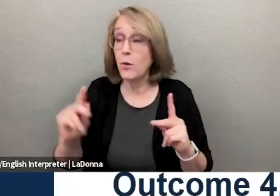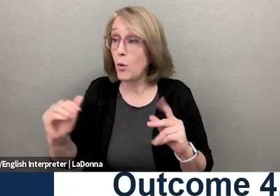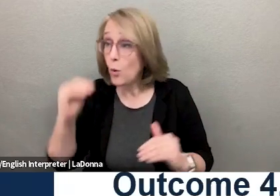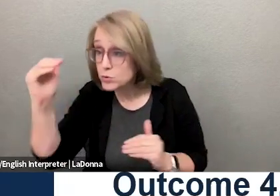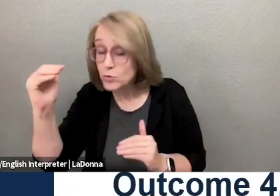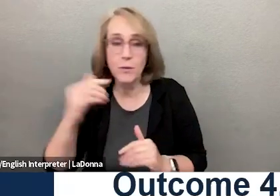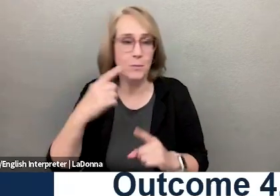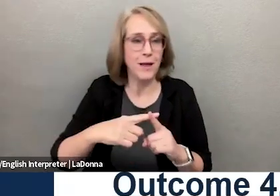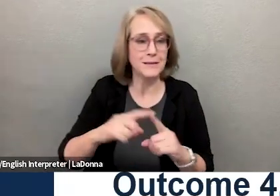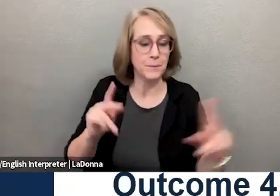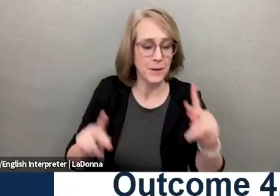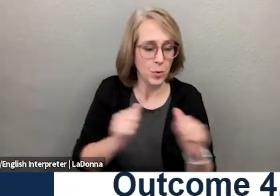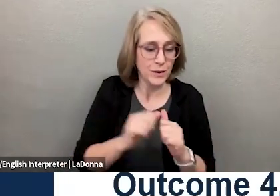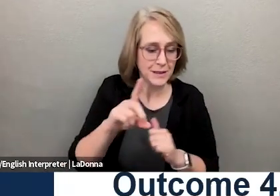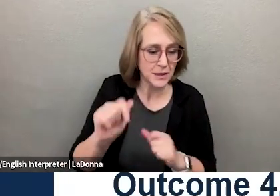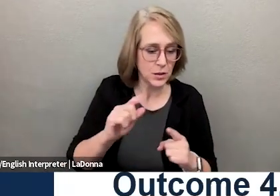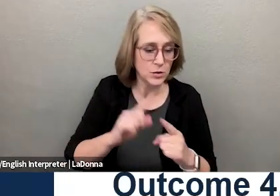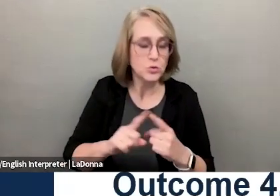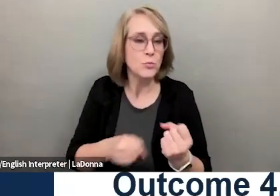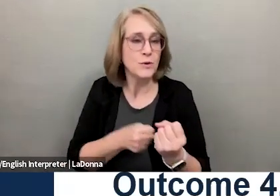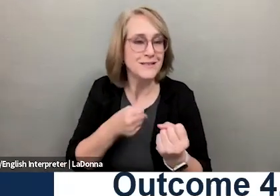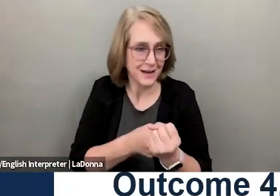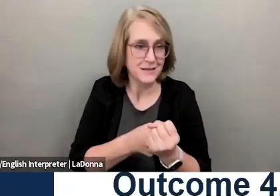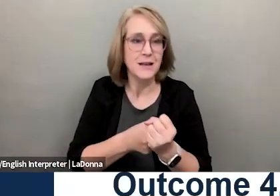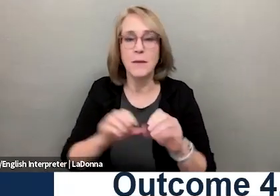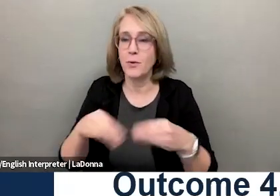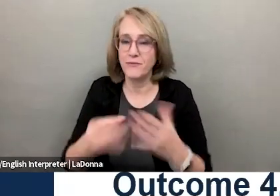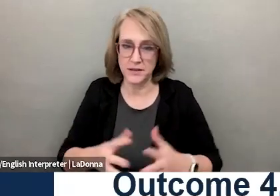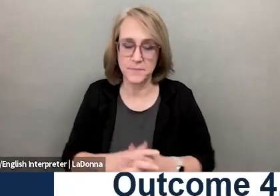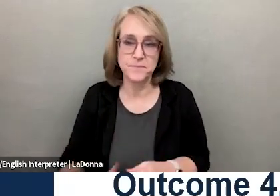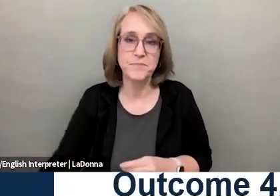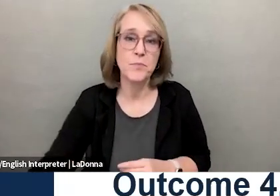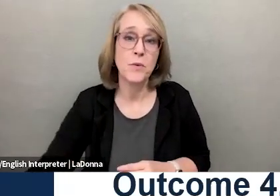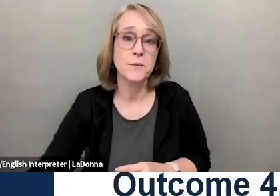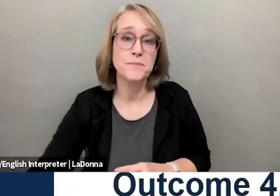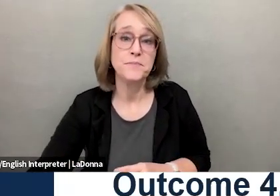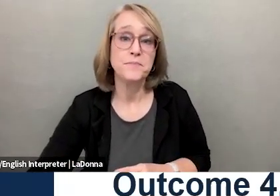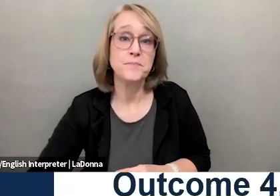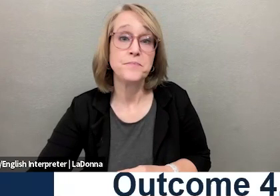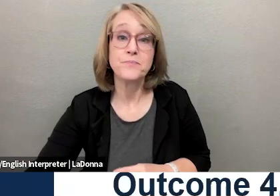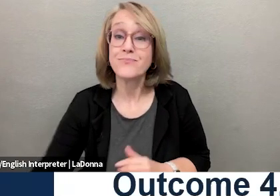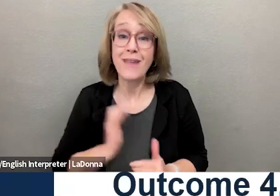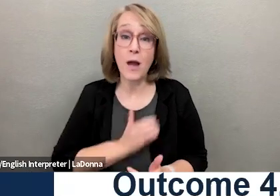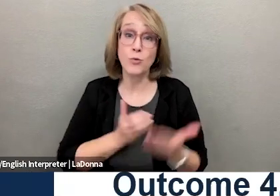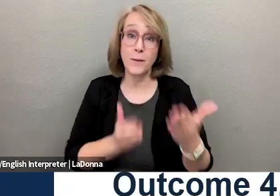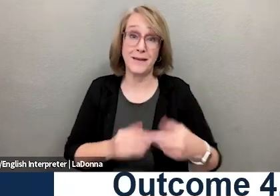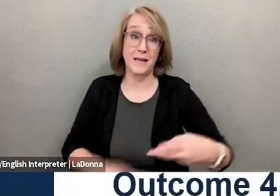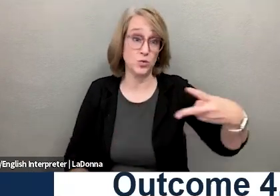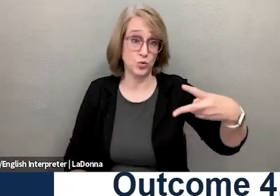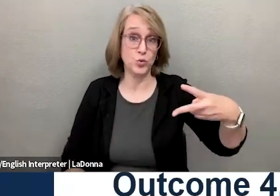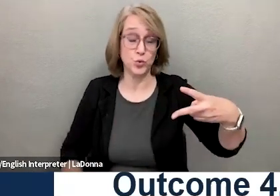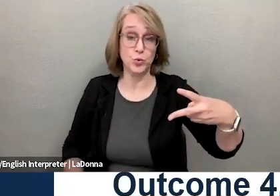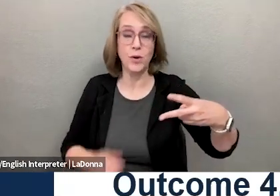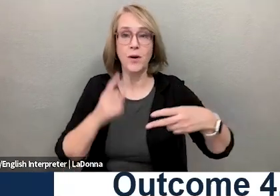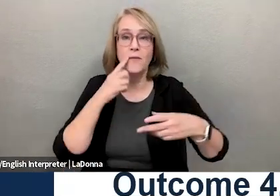is protected and enshrined for folks receiving care. So we have two specific recommendations for expanding opportunities